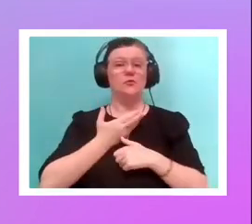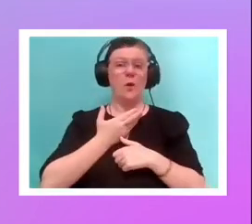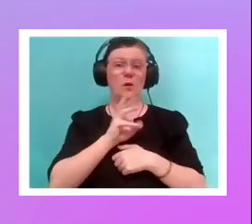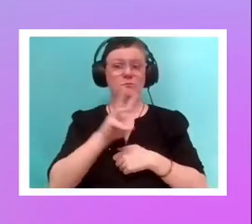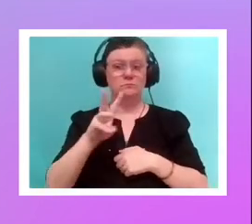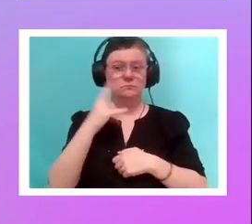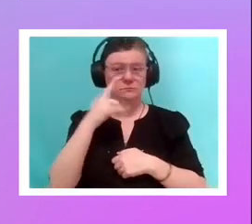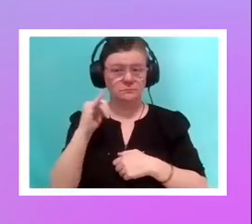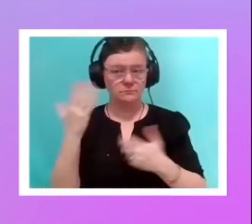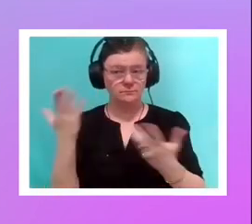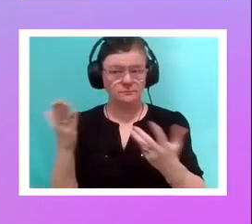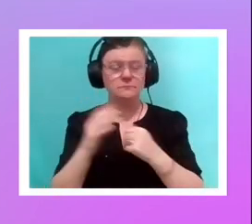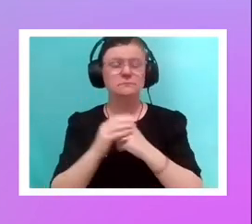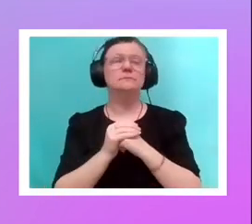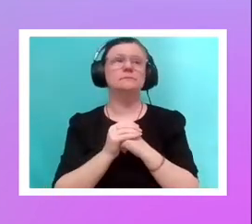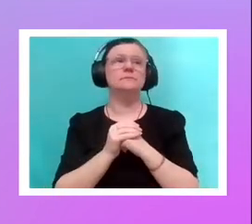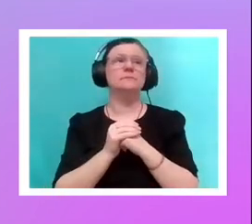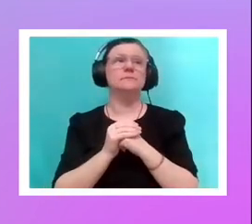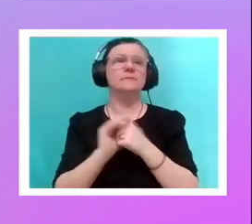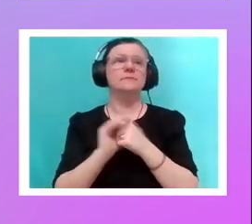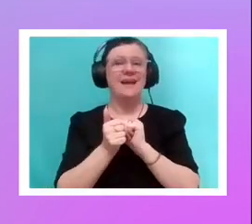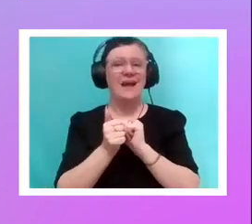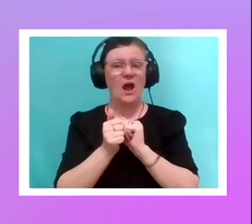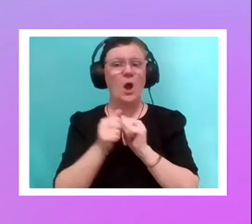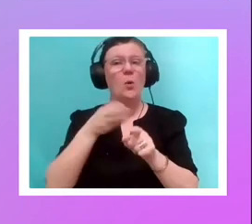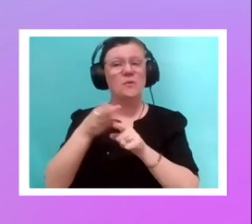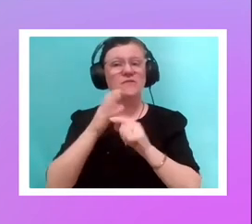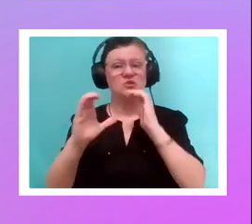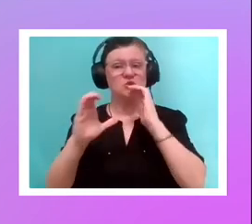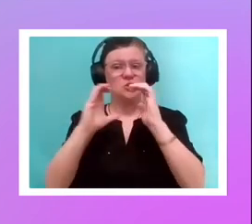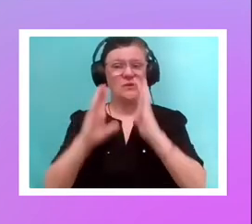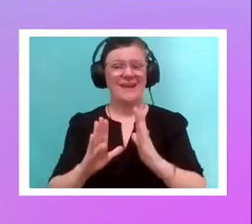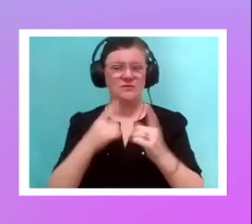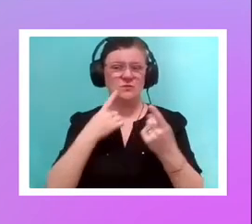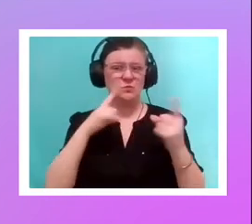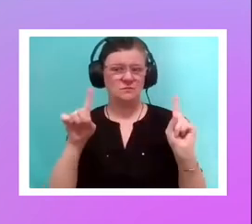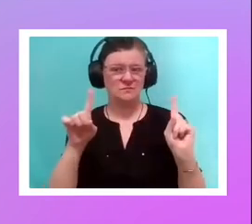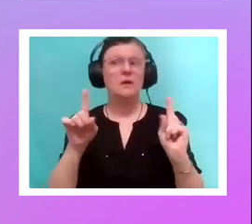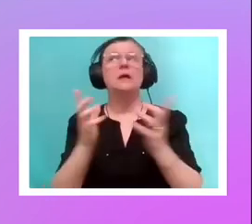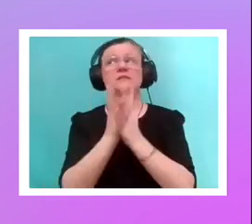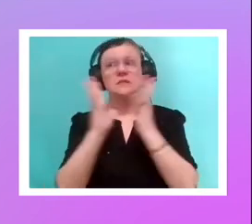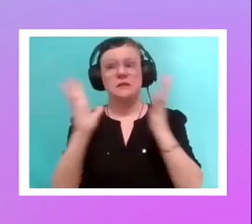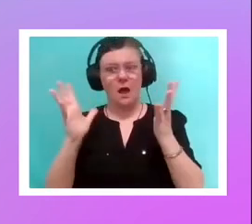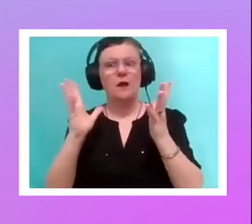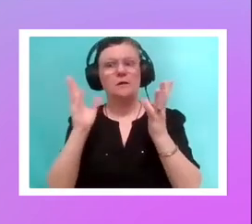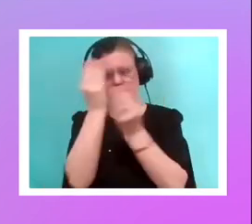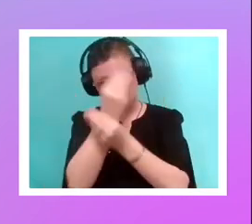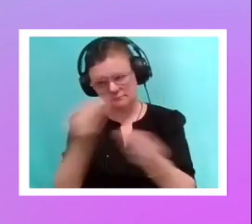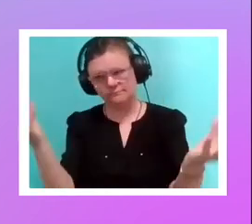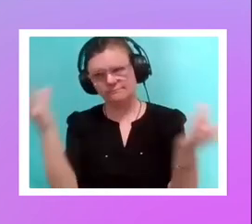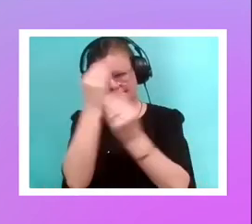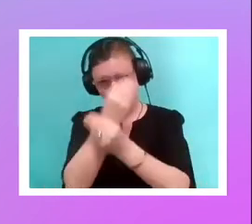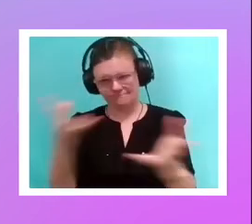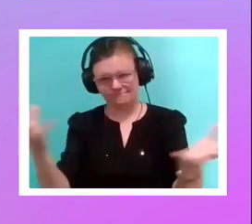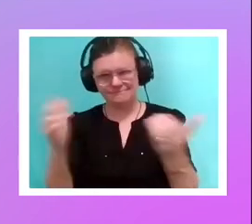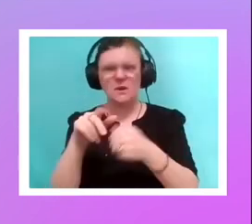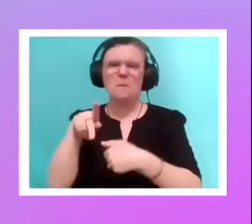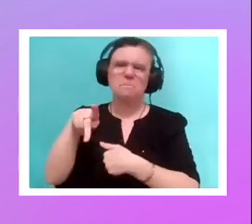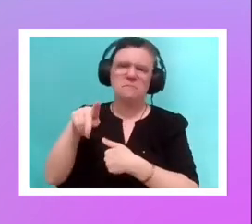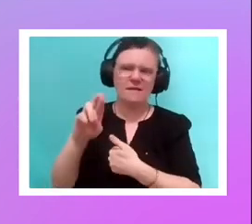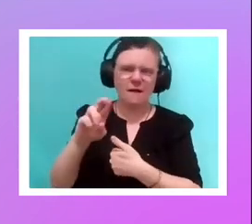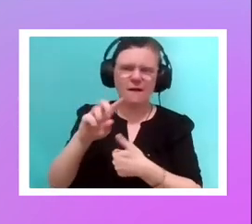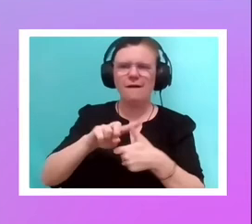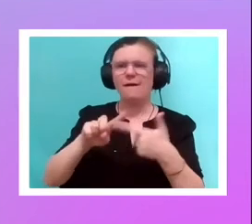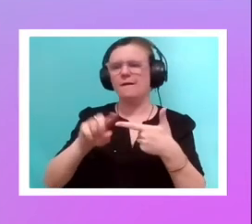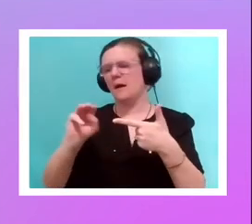We've worked on improving the ways professional communicators in government works. There's a lot of communications goes on through public relations, through